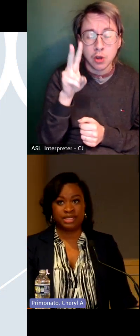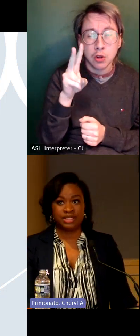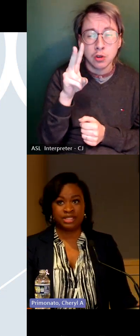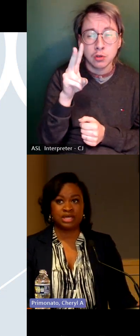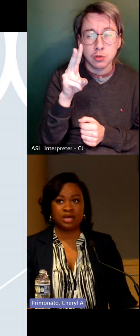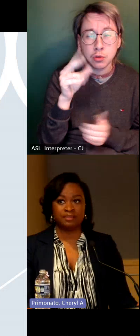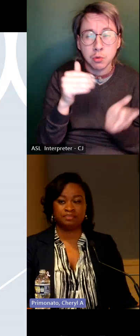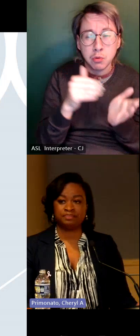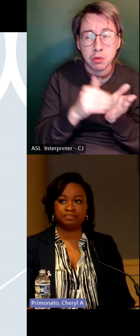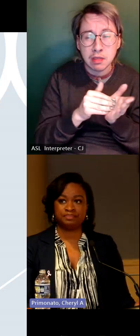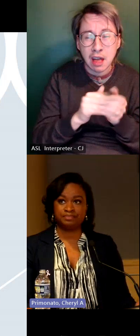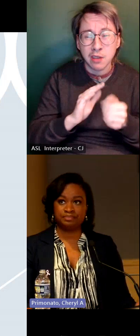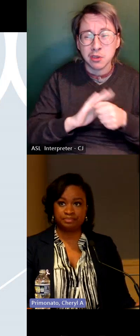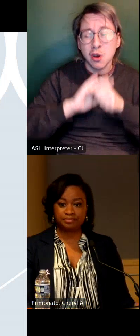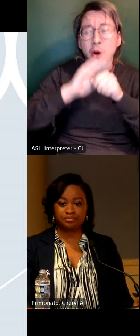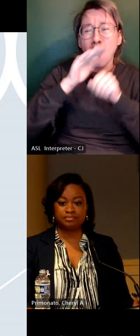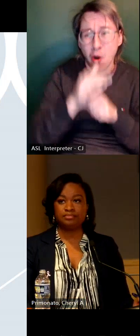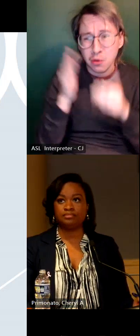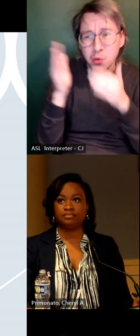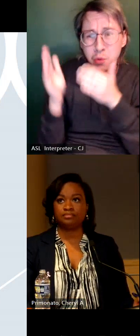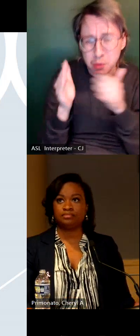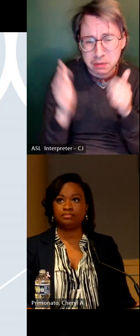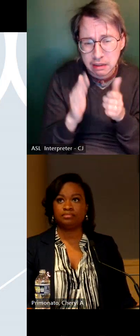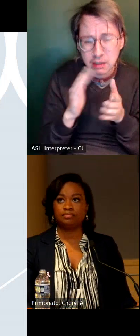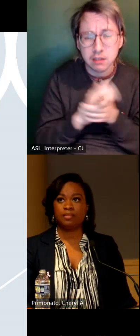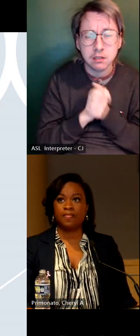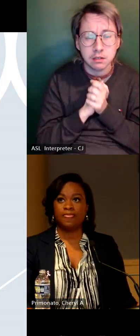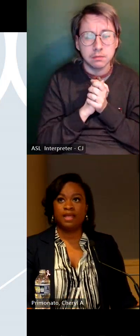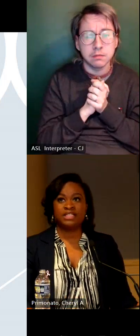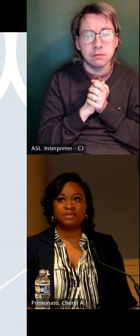is primarily due to interest income.